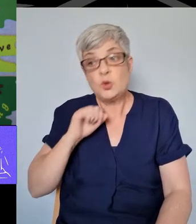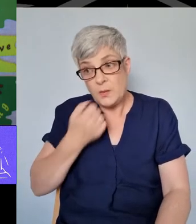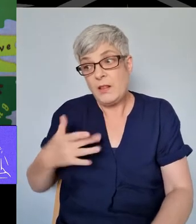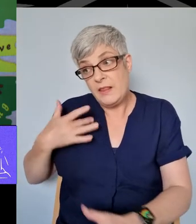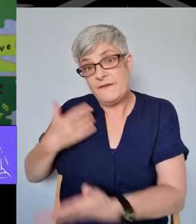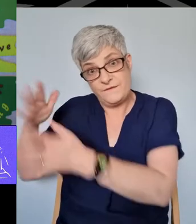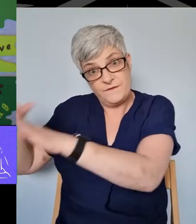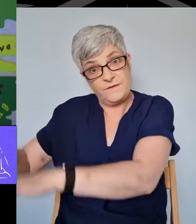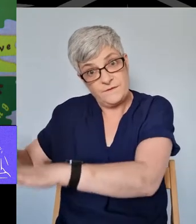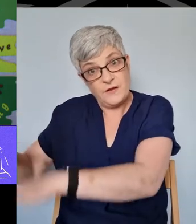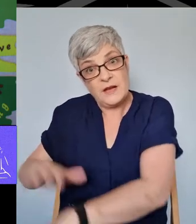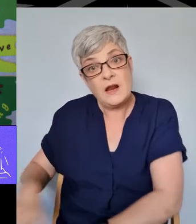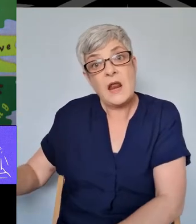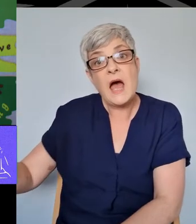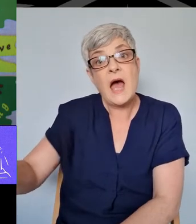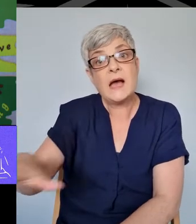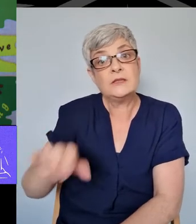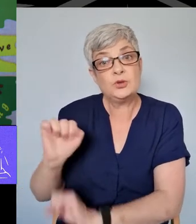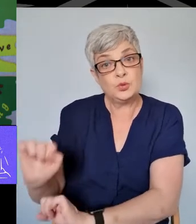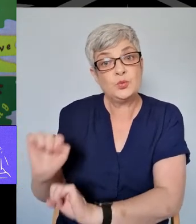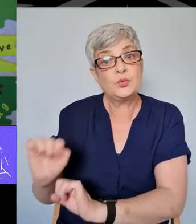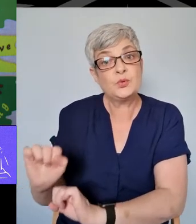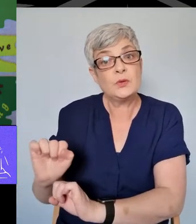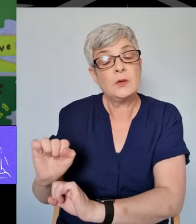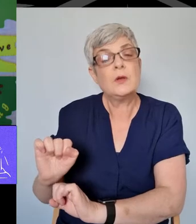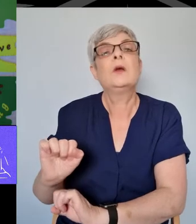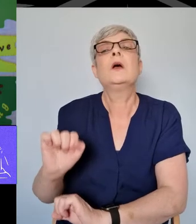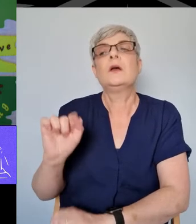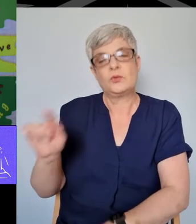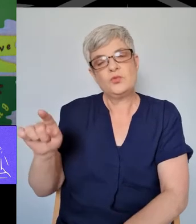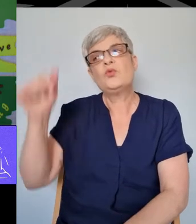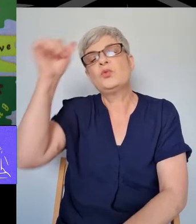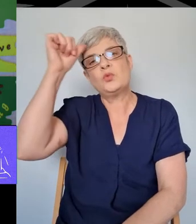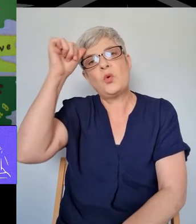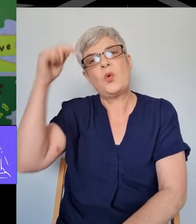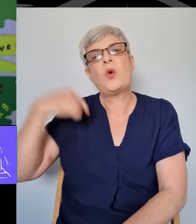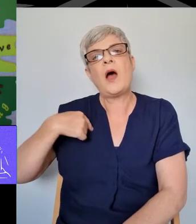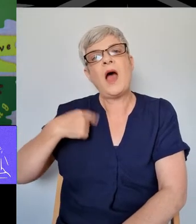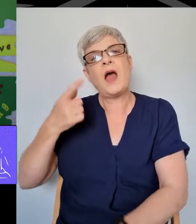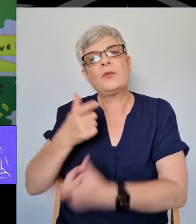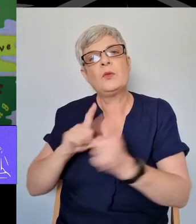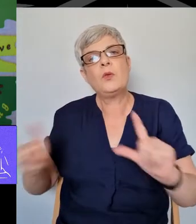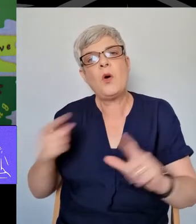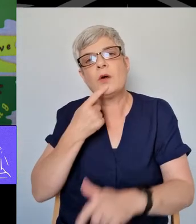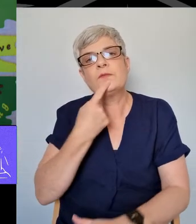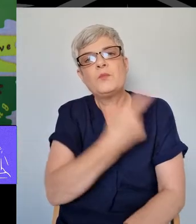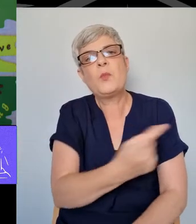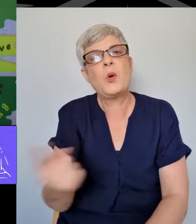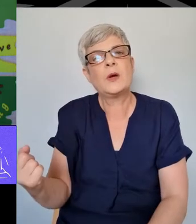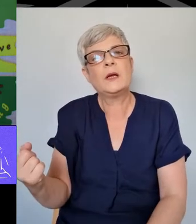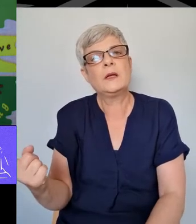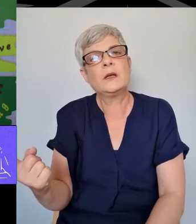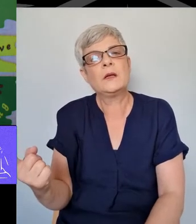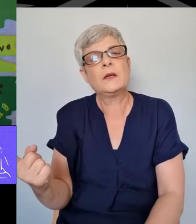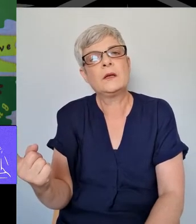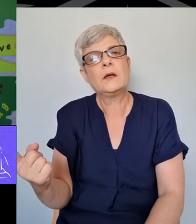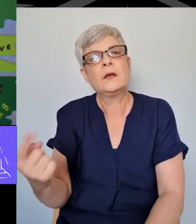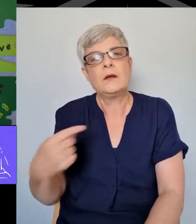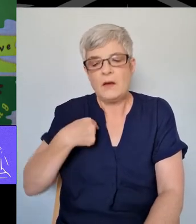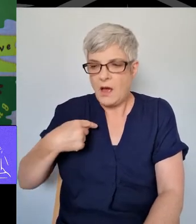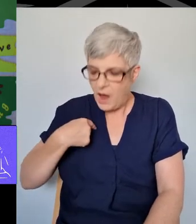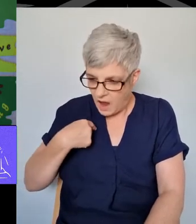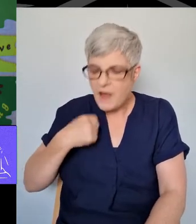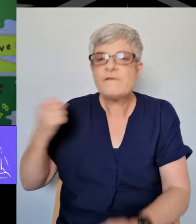own land. Then you will know that I, the Lord, have spoken, and I